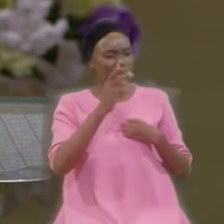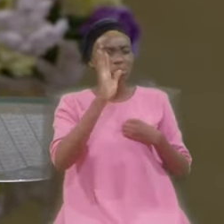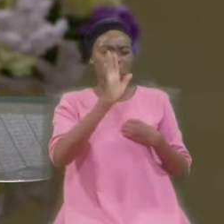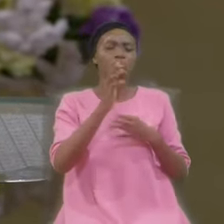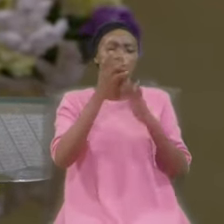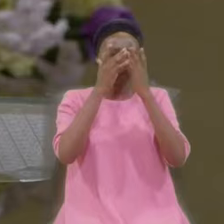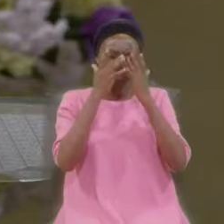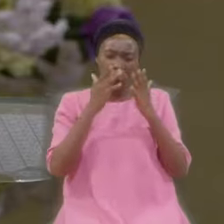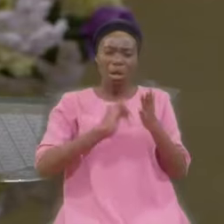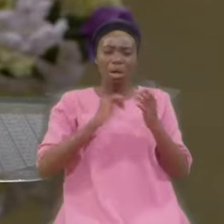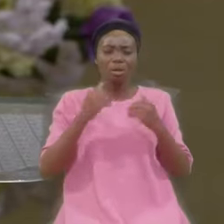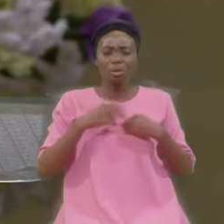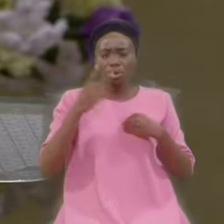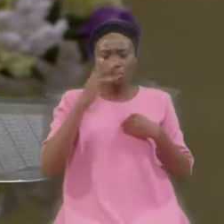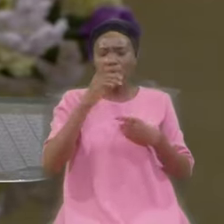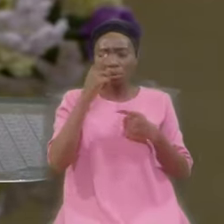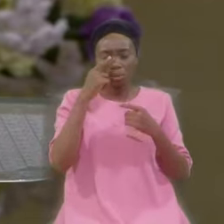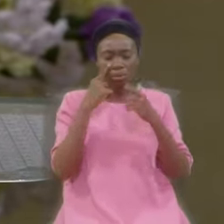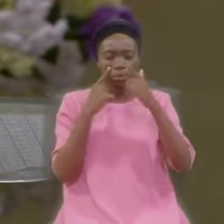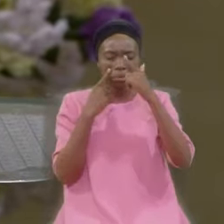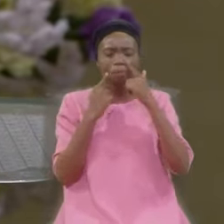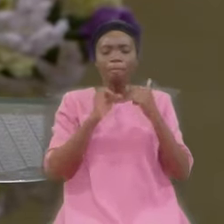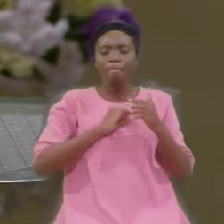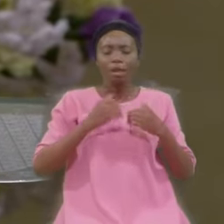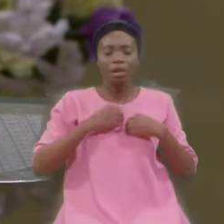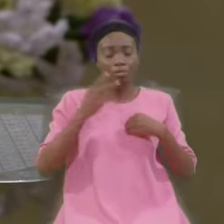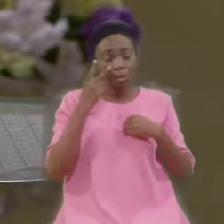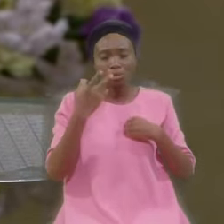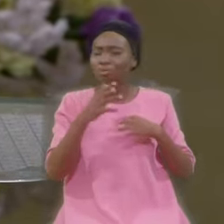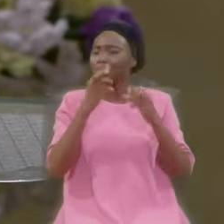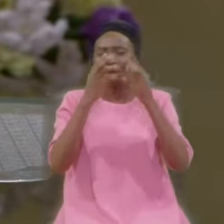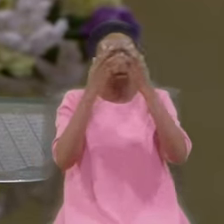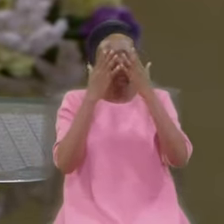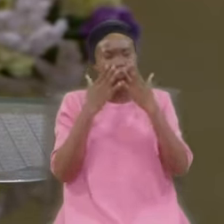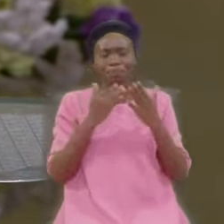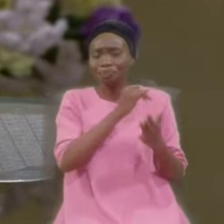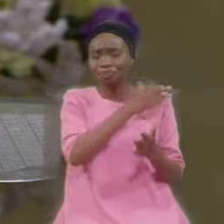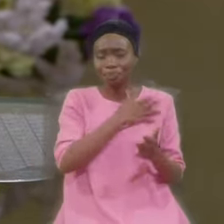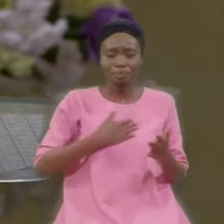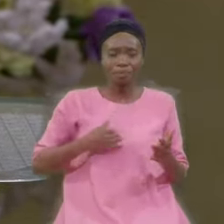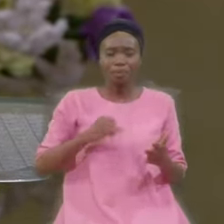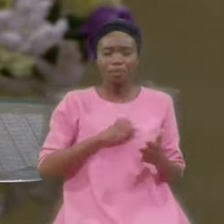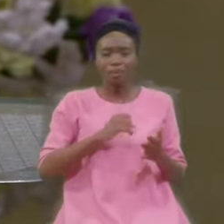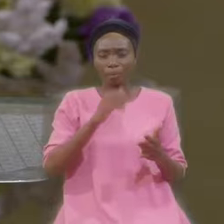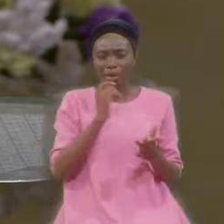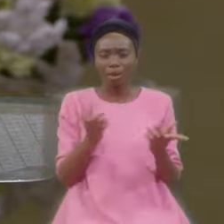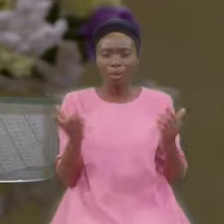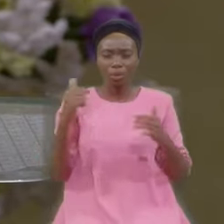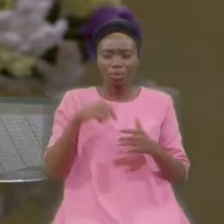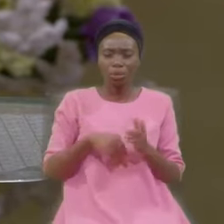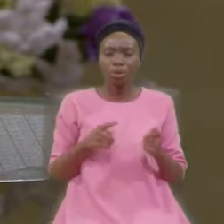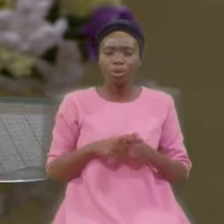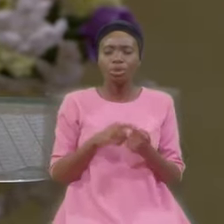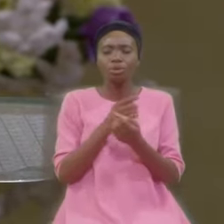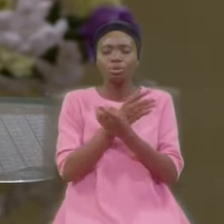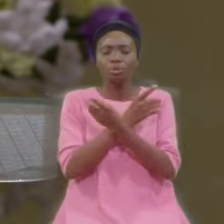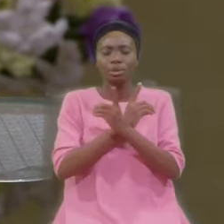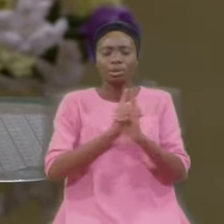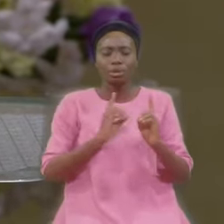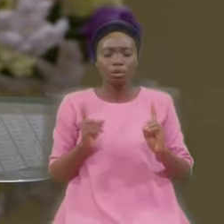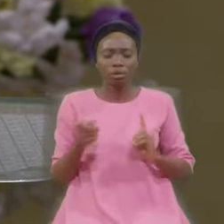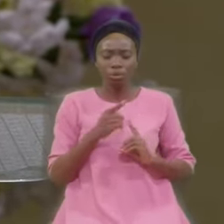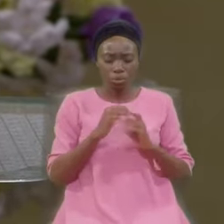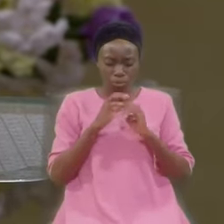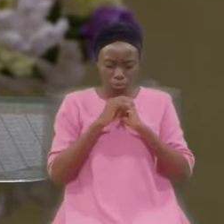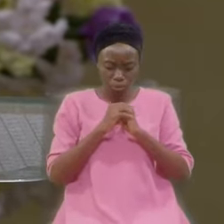your tears. I have seen your cry. And I am come down to deliver you. Worship the